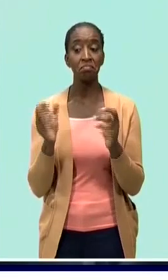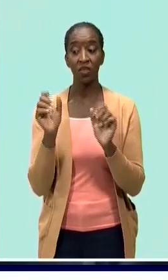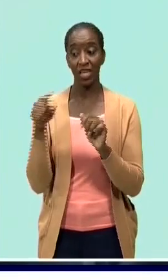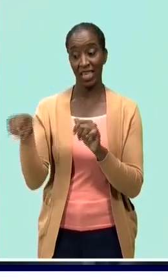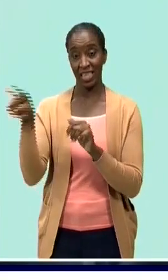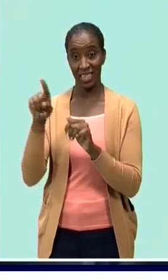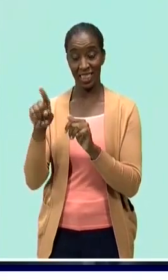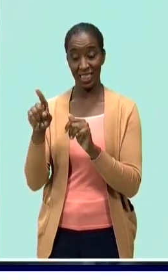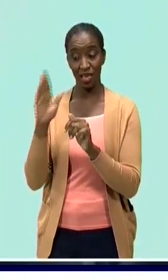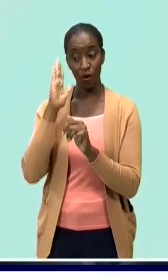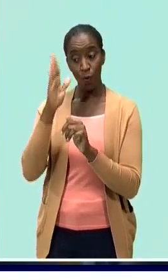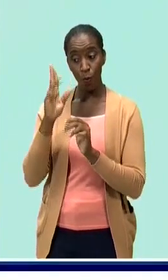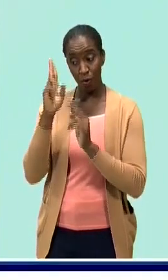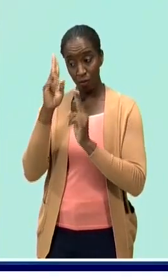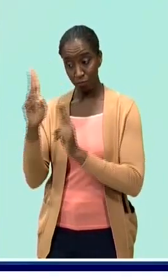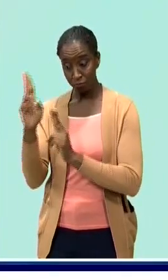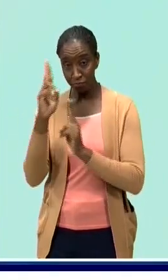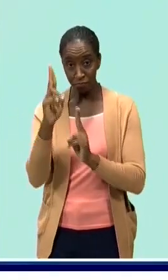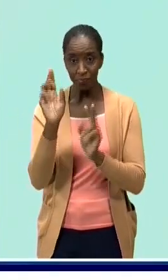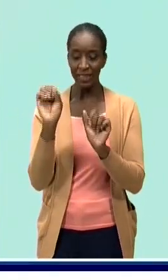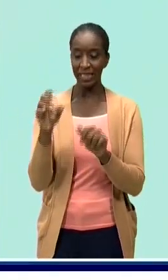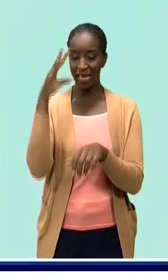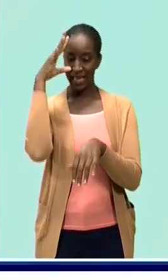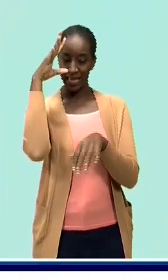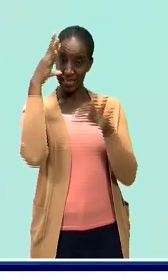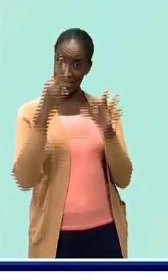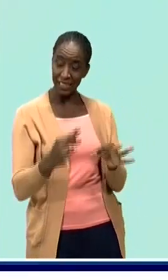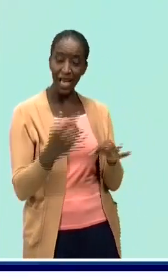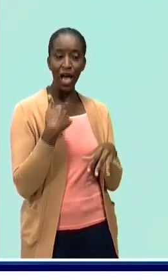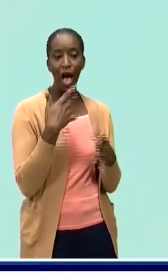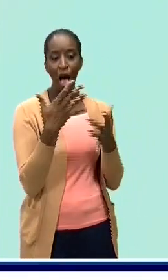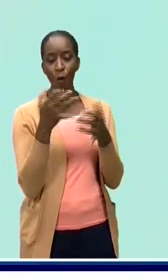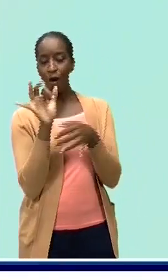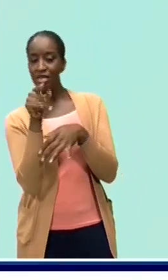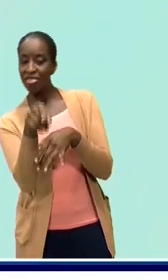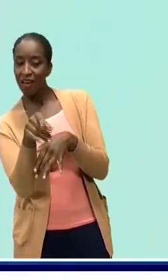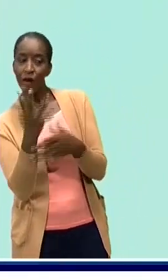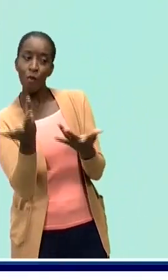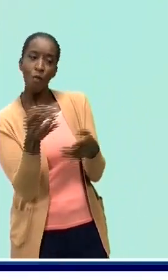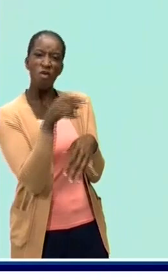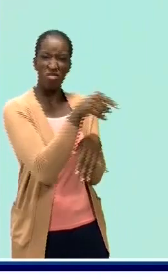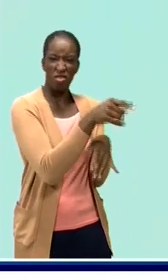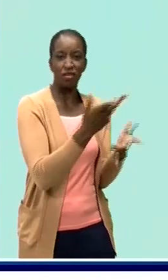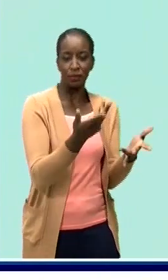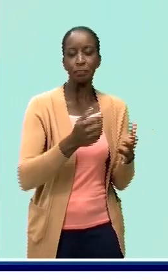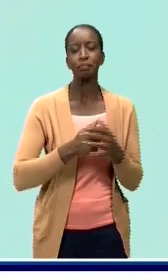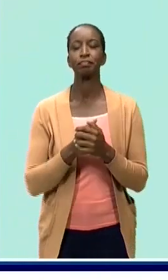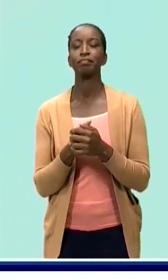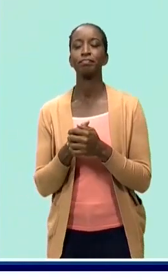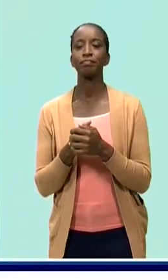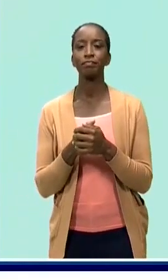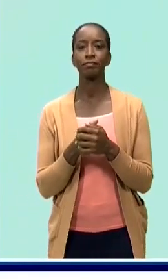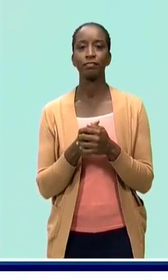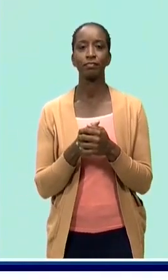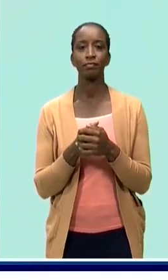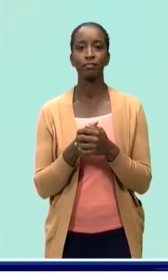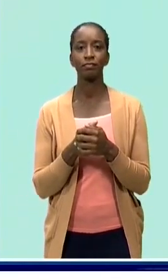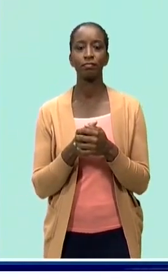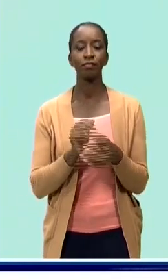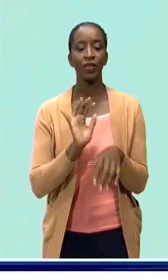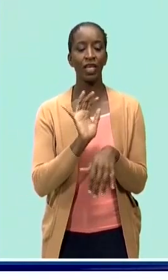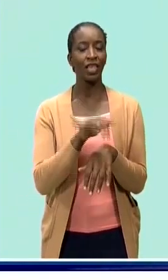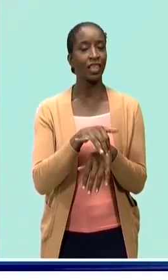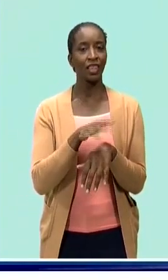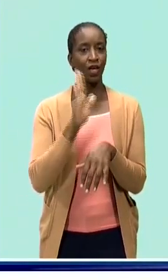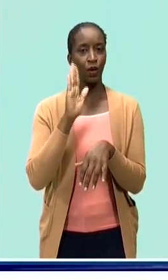other. This one to be established by Act of Parliament and not by letters patent by Her Majesty.